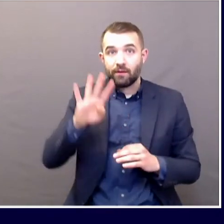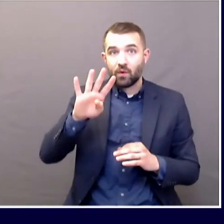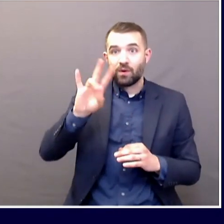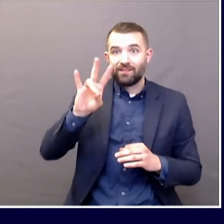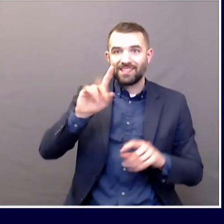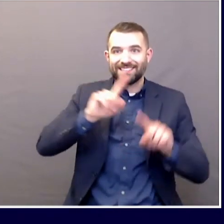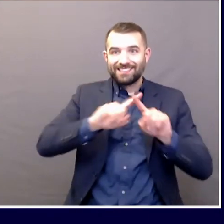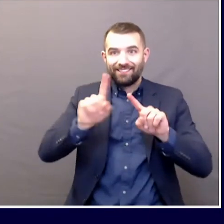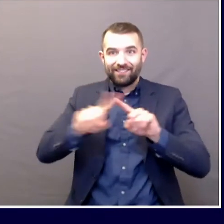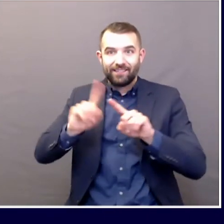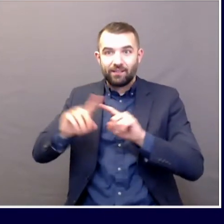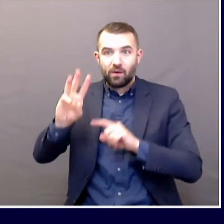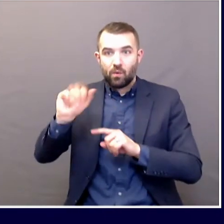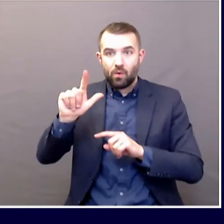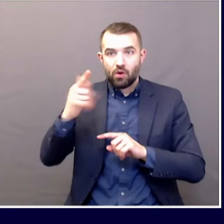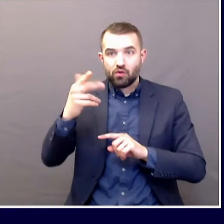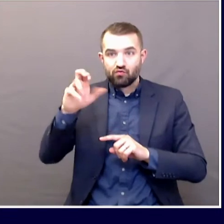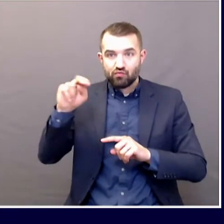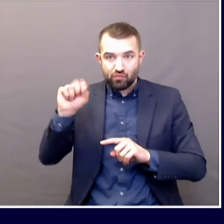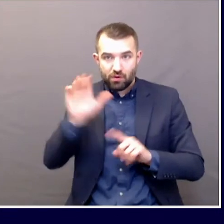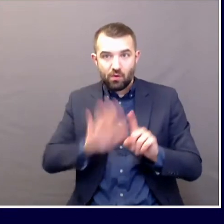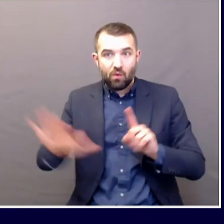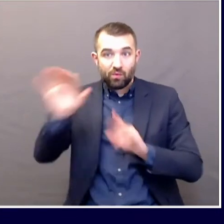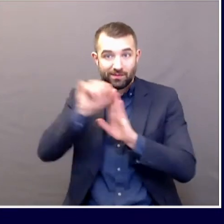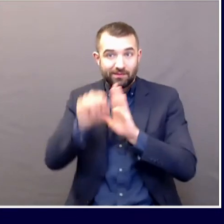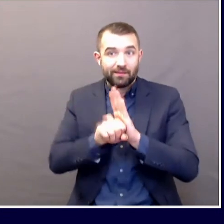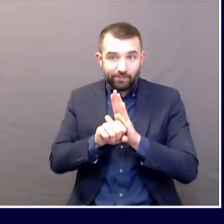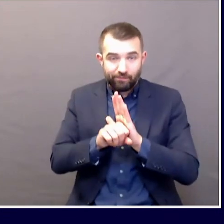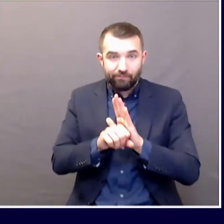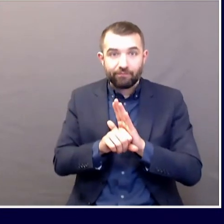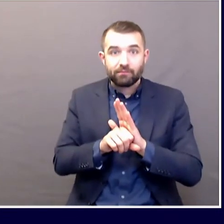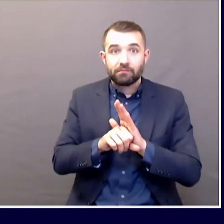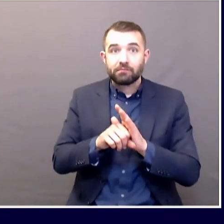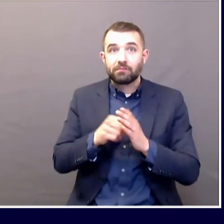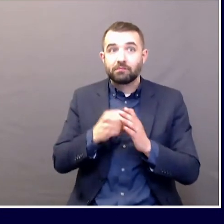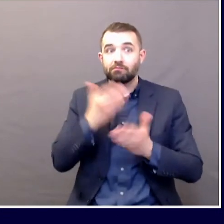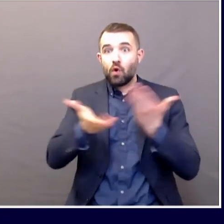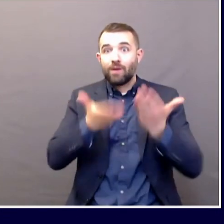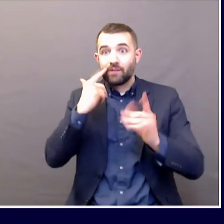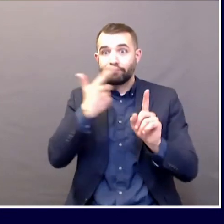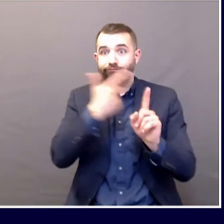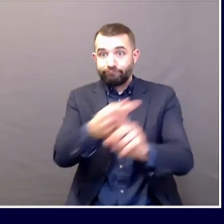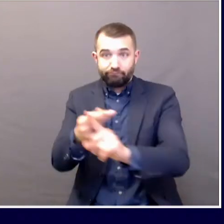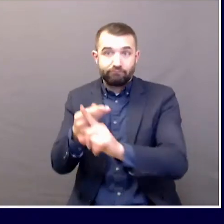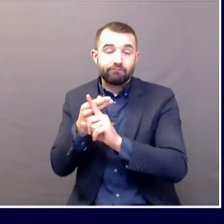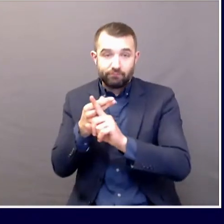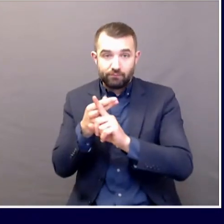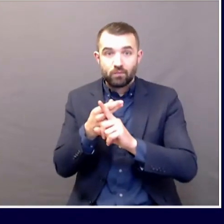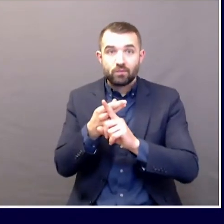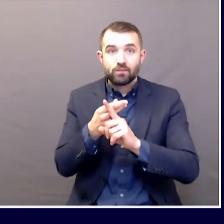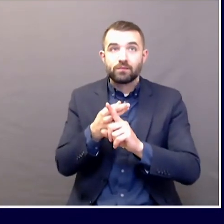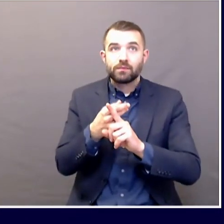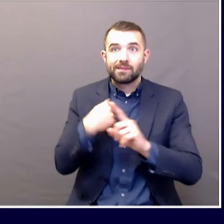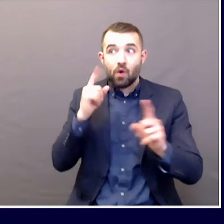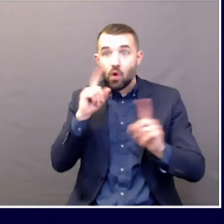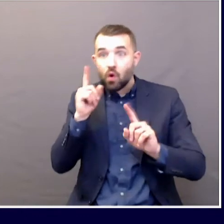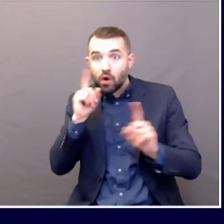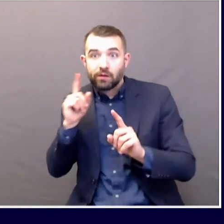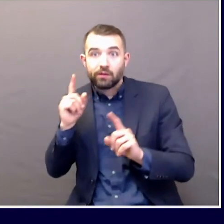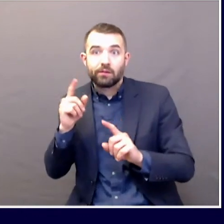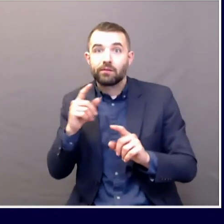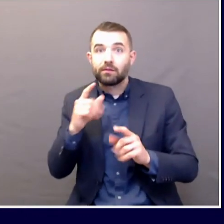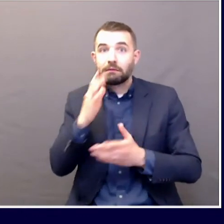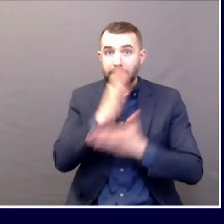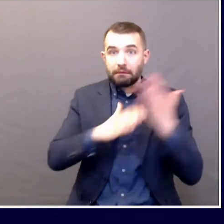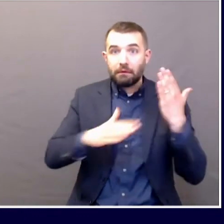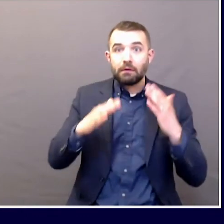of Maine that are now offering COVID vaccinations. We've heard some things that we've taken back to